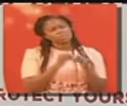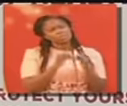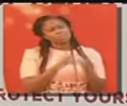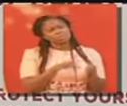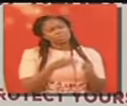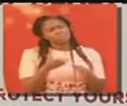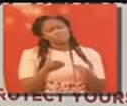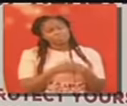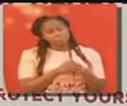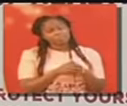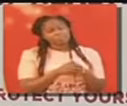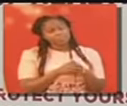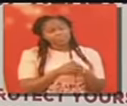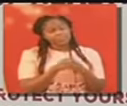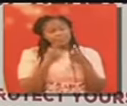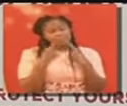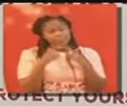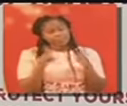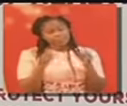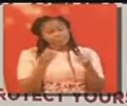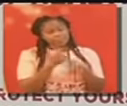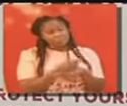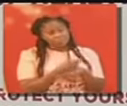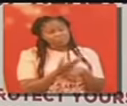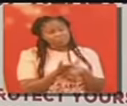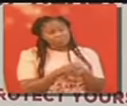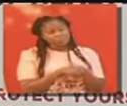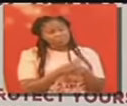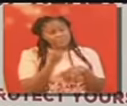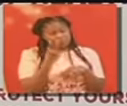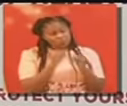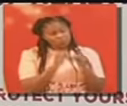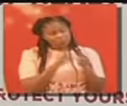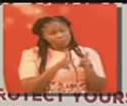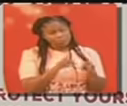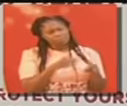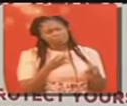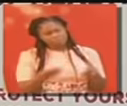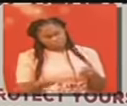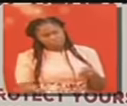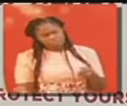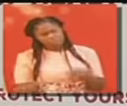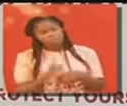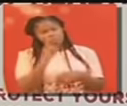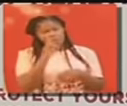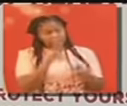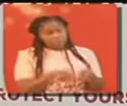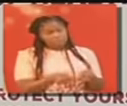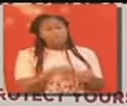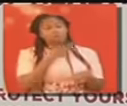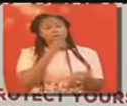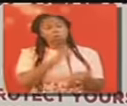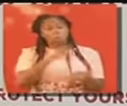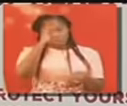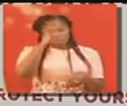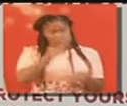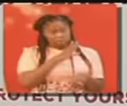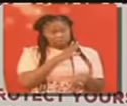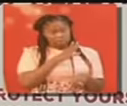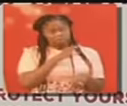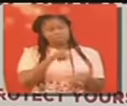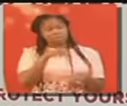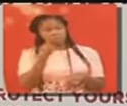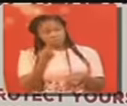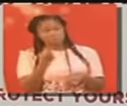announced today, subsequent to the last update, one individual was an elderly male and another was an elderly